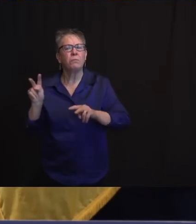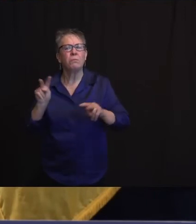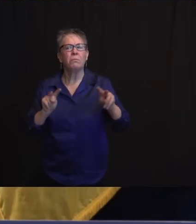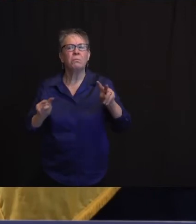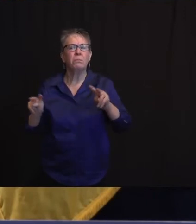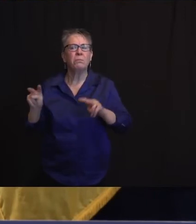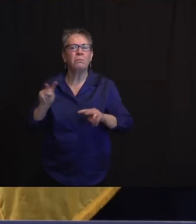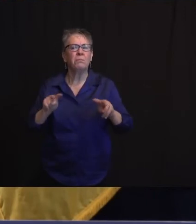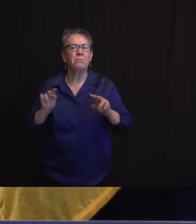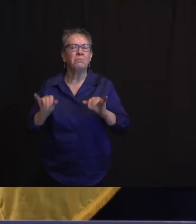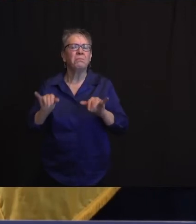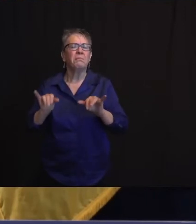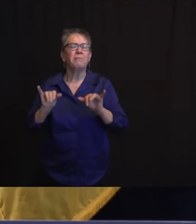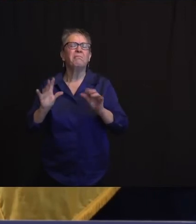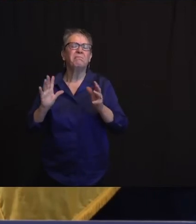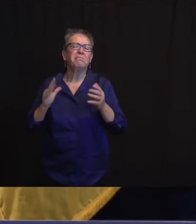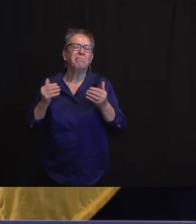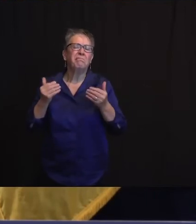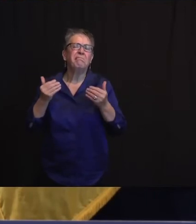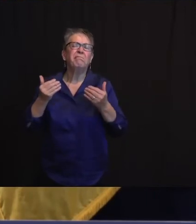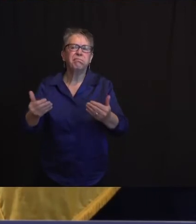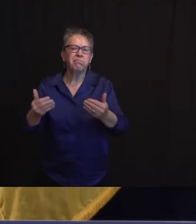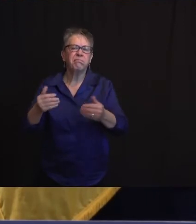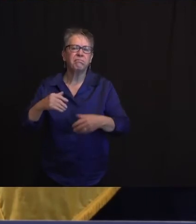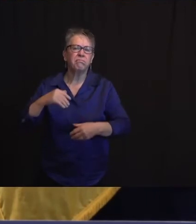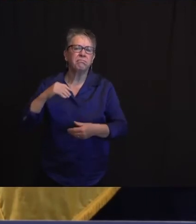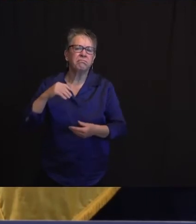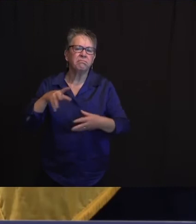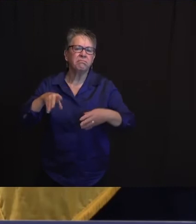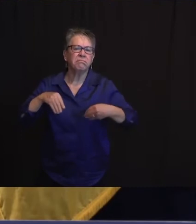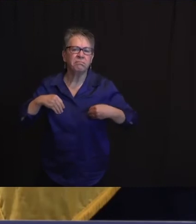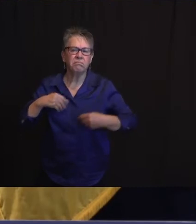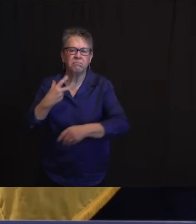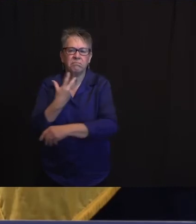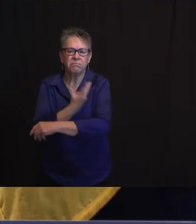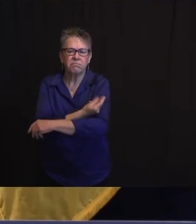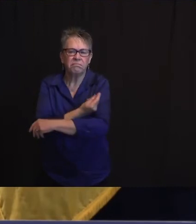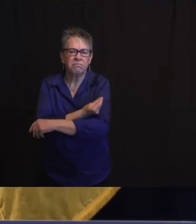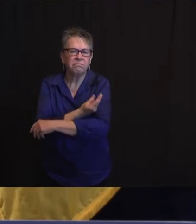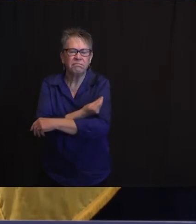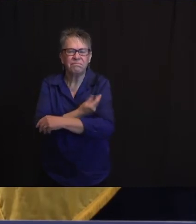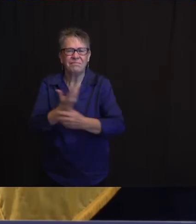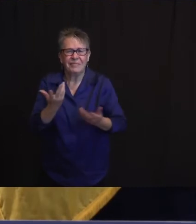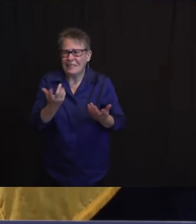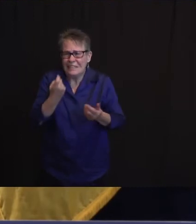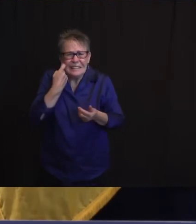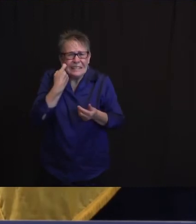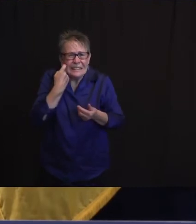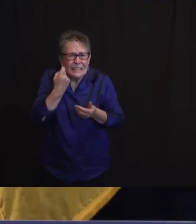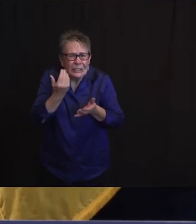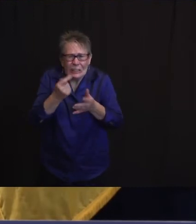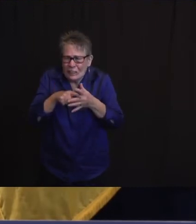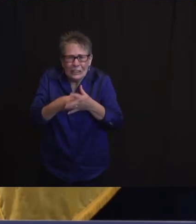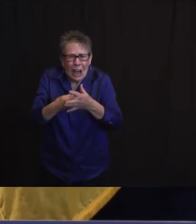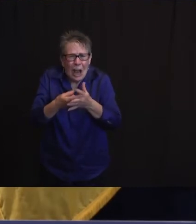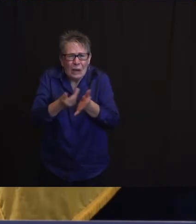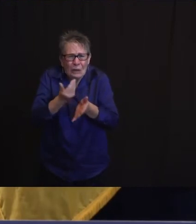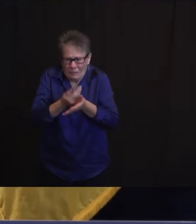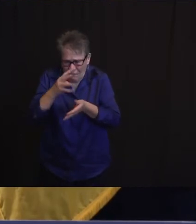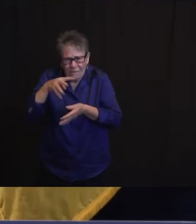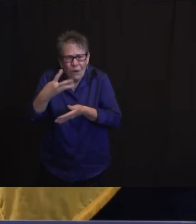week 4, and again, very little anecdotal or other evidence of people